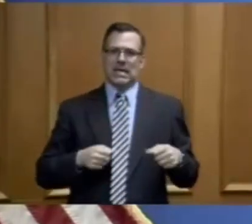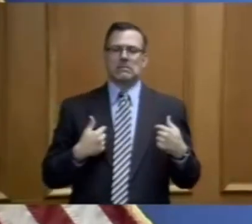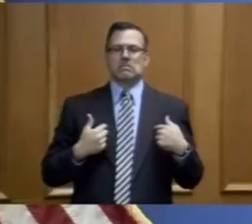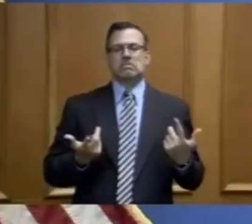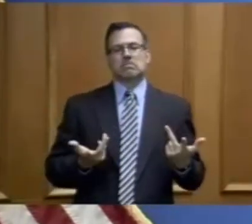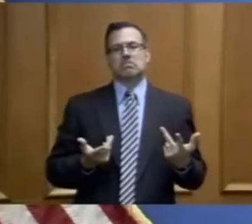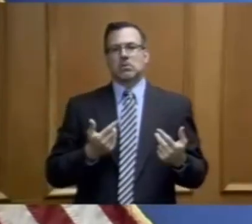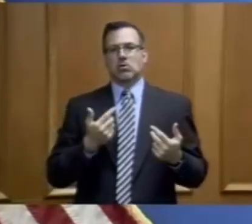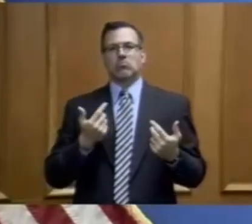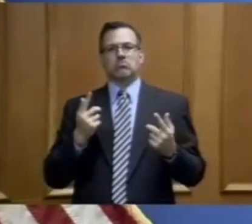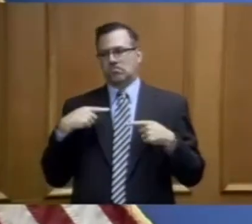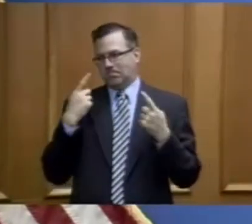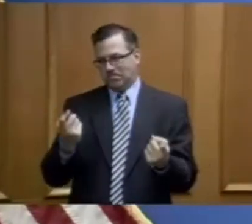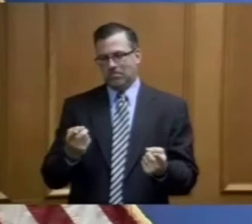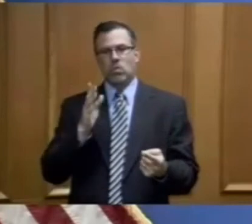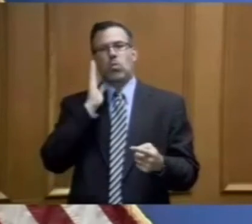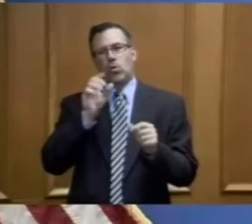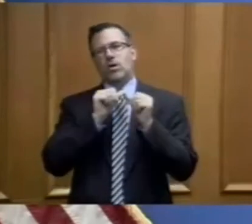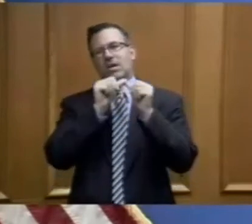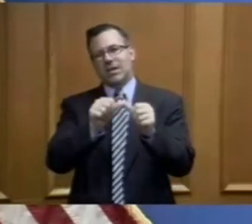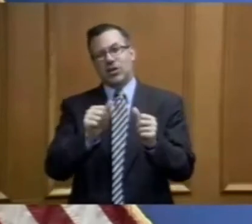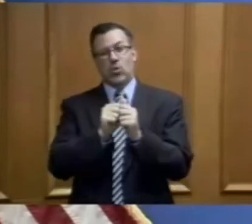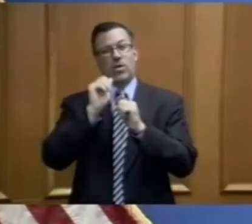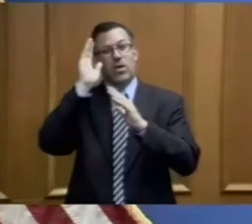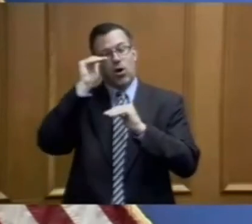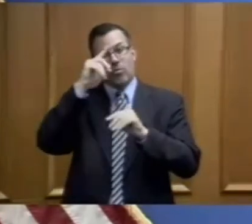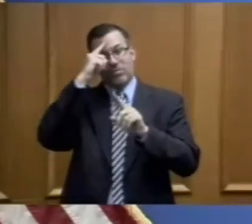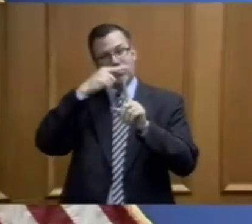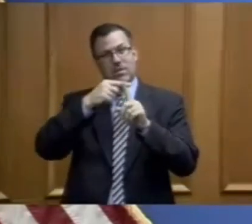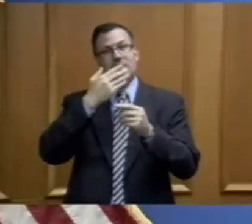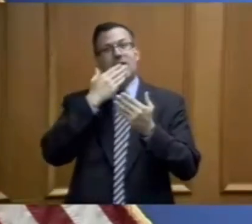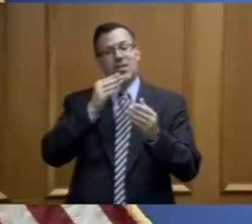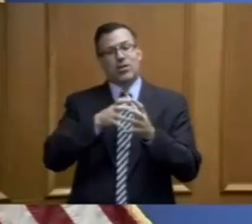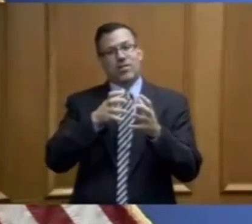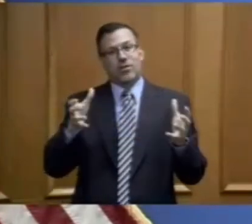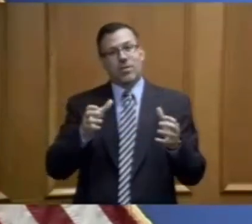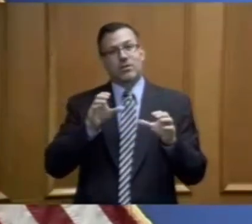And we will continue to do that with great hope and great optimism. Thank you very much. Do your part. Stay apart.